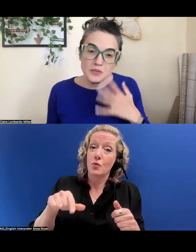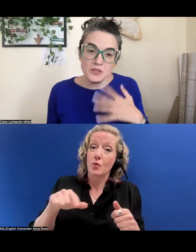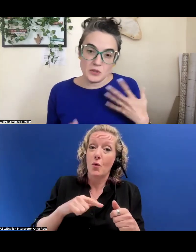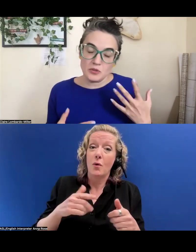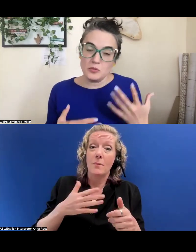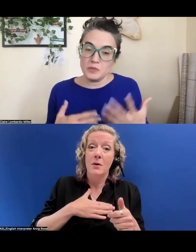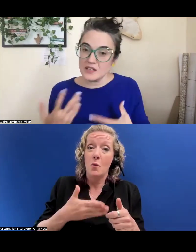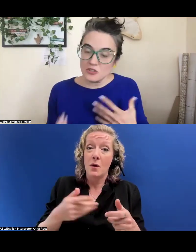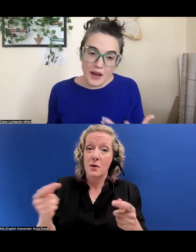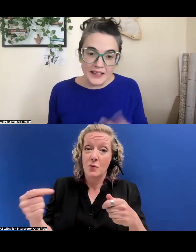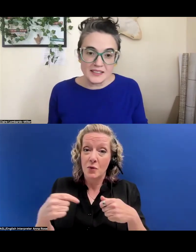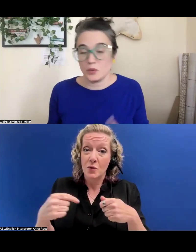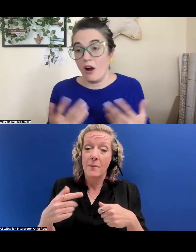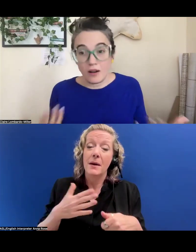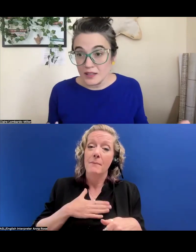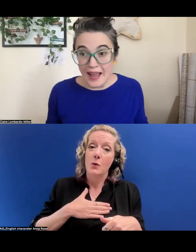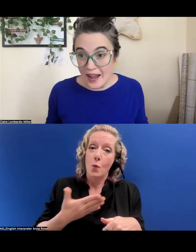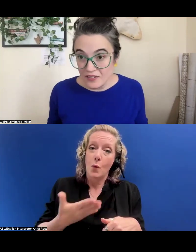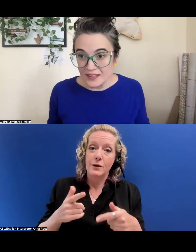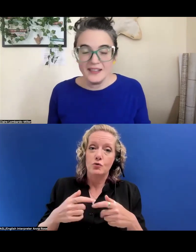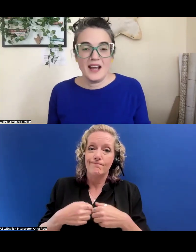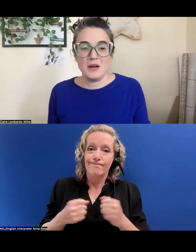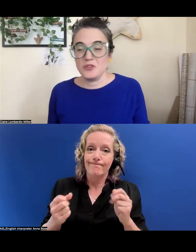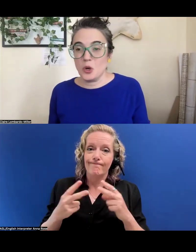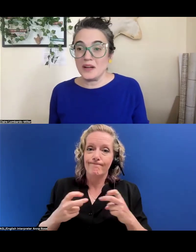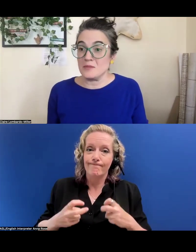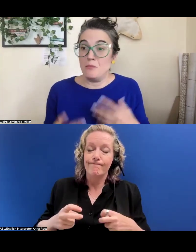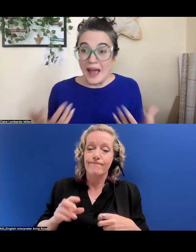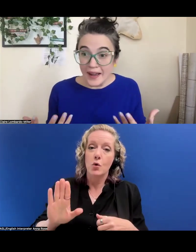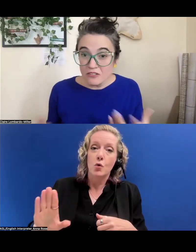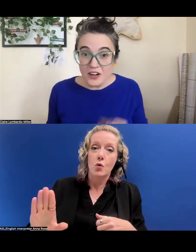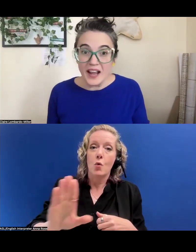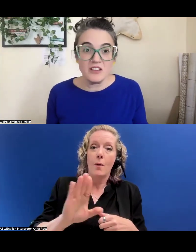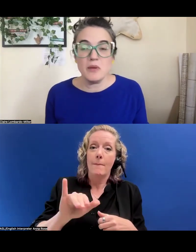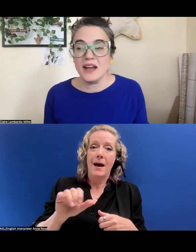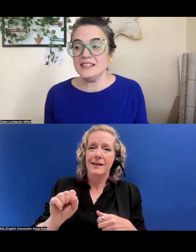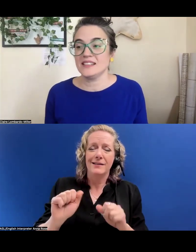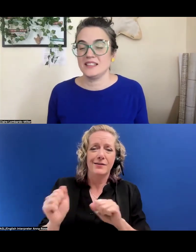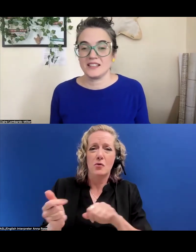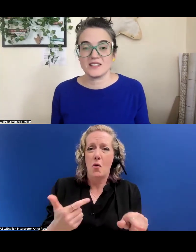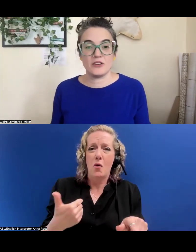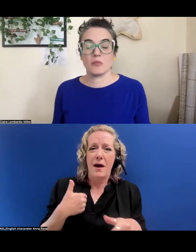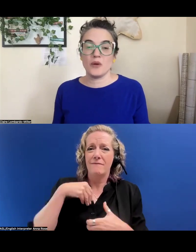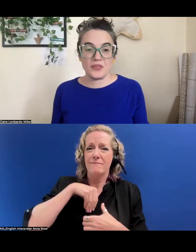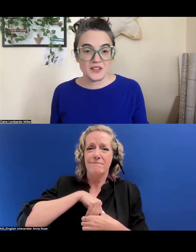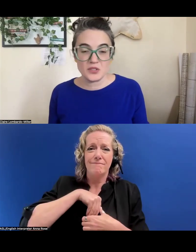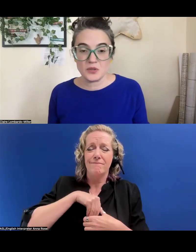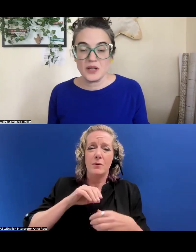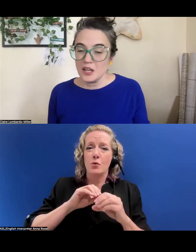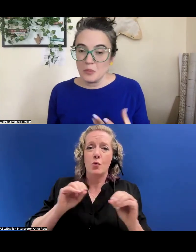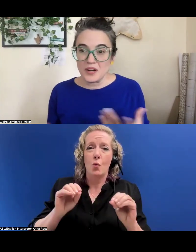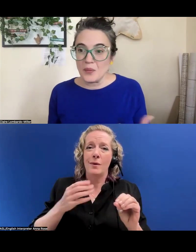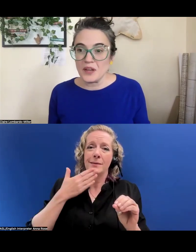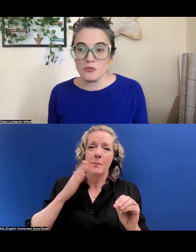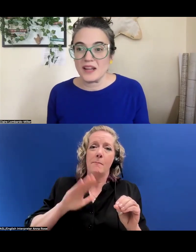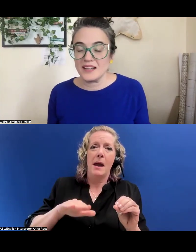up to potential bias. We all have it. Nobody's bad for having bias. I think that's the number one thing to